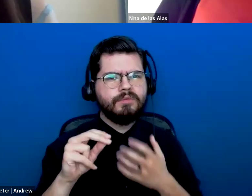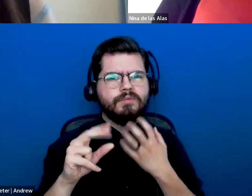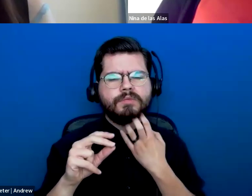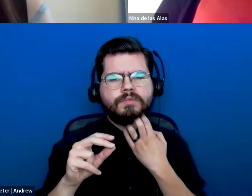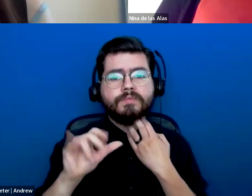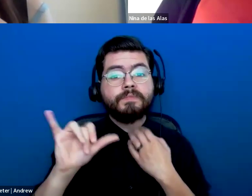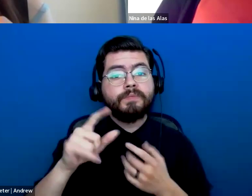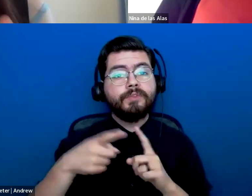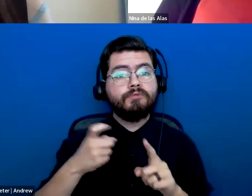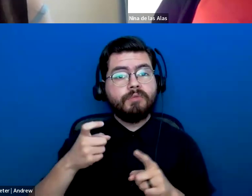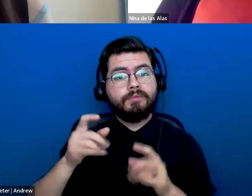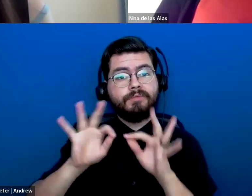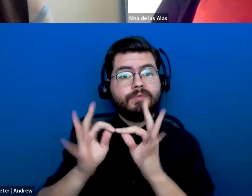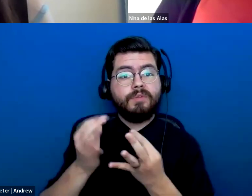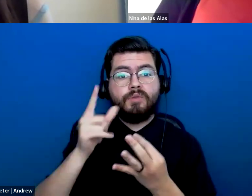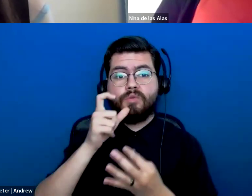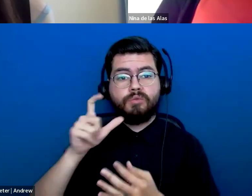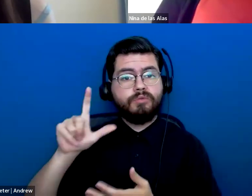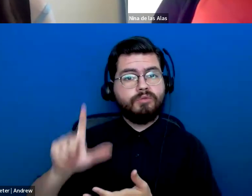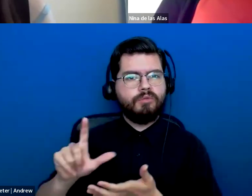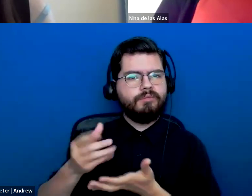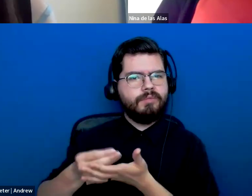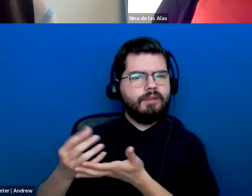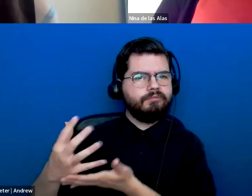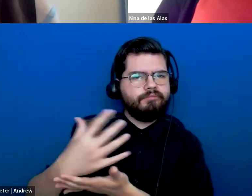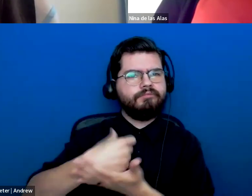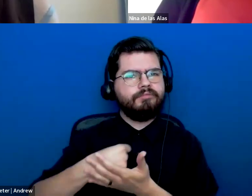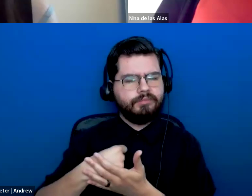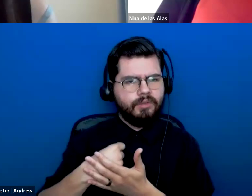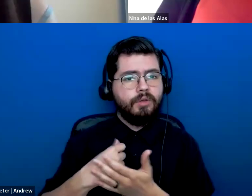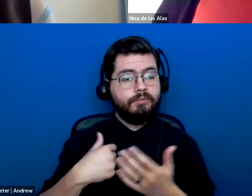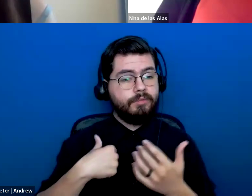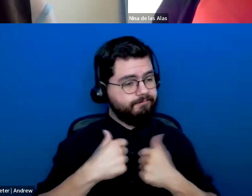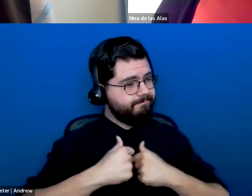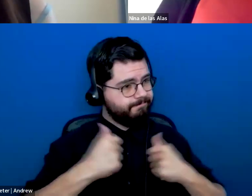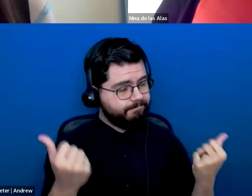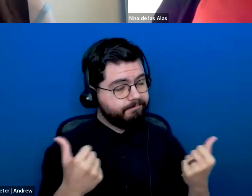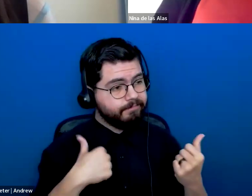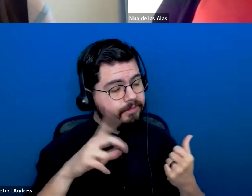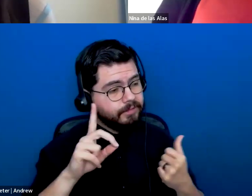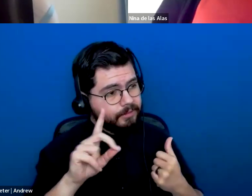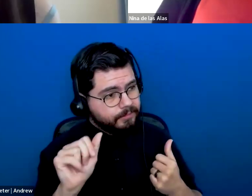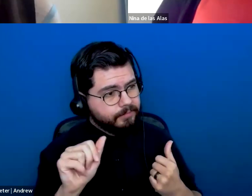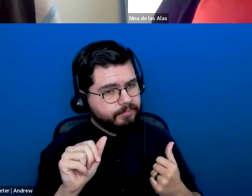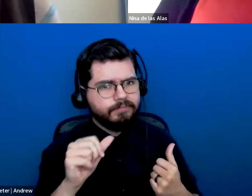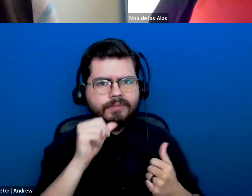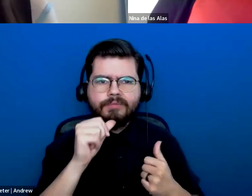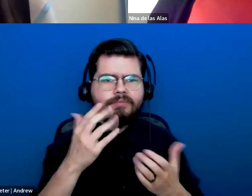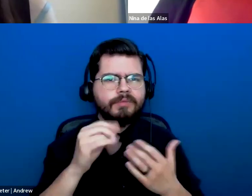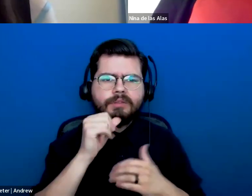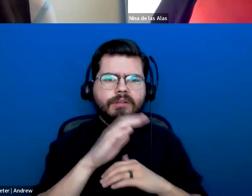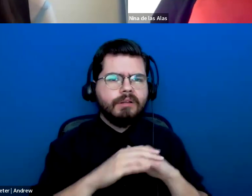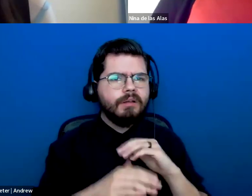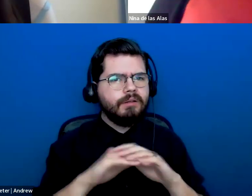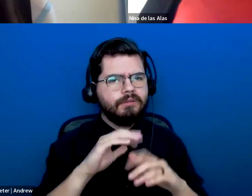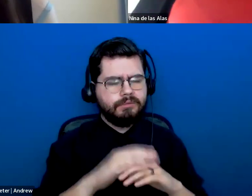families, it can be even harder for them to expose their disability identities. They may not feel comfortable to tell